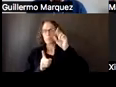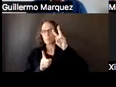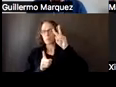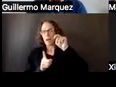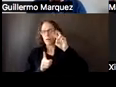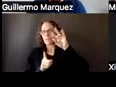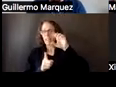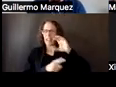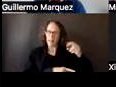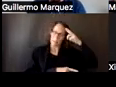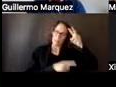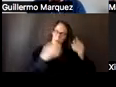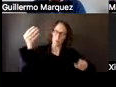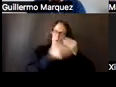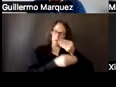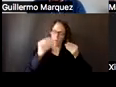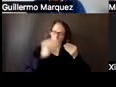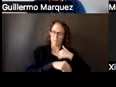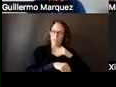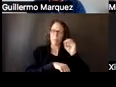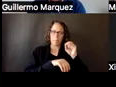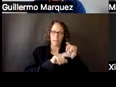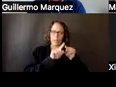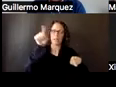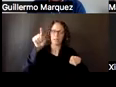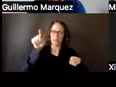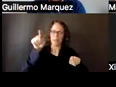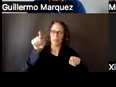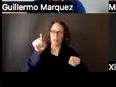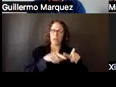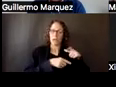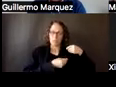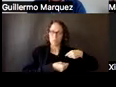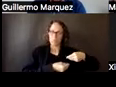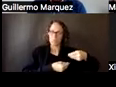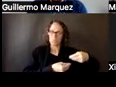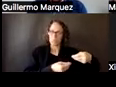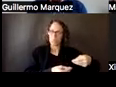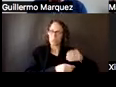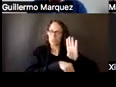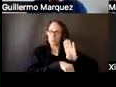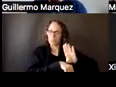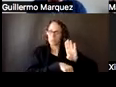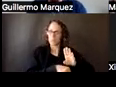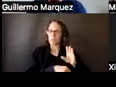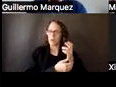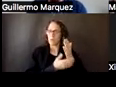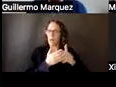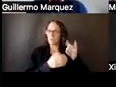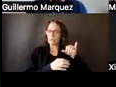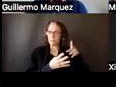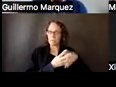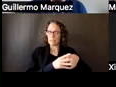So, you know, you start seeing people who decided to stay and forge this life in Mexico and become, by then they